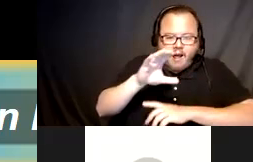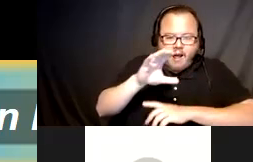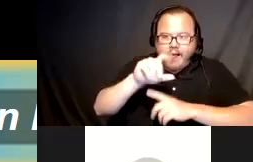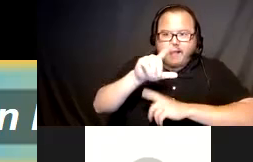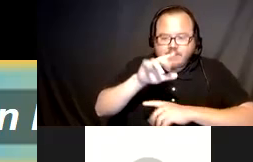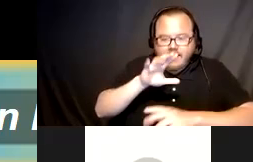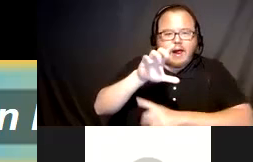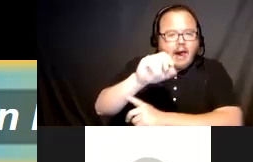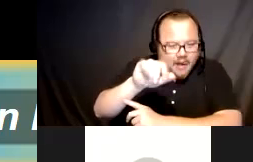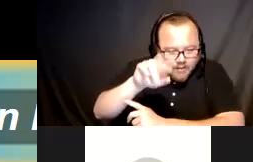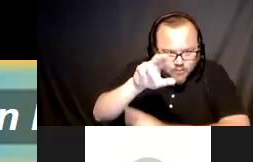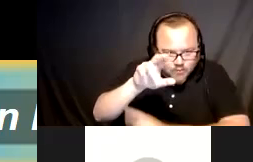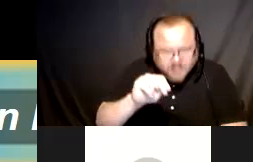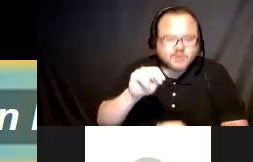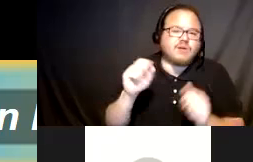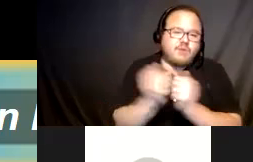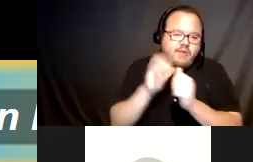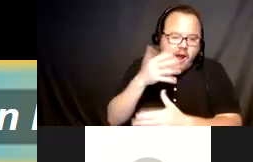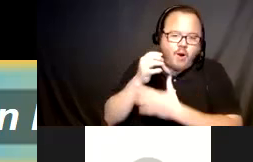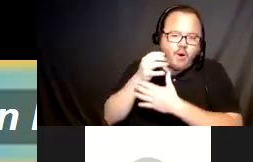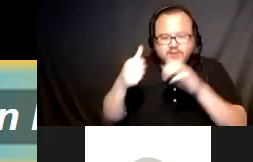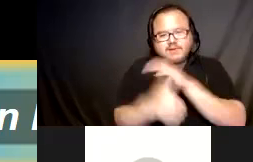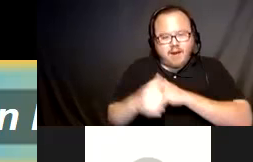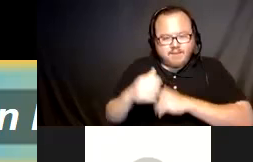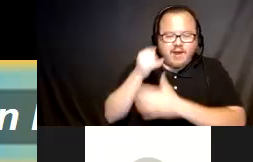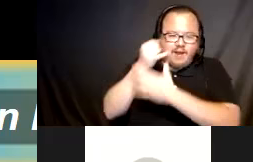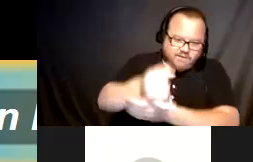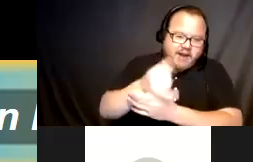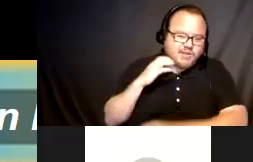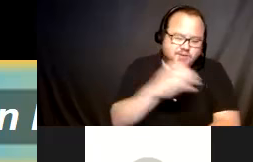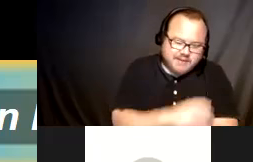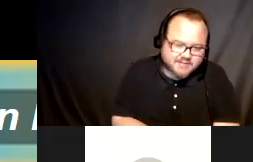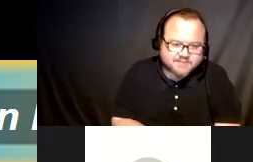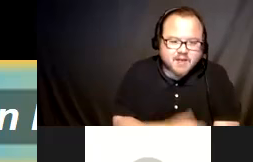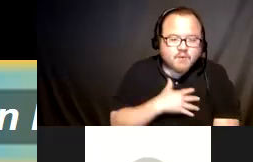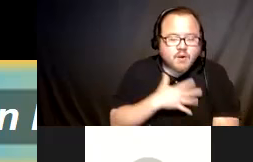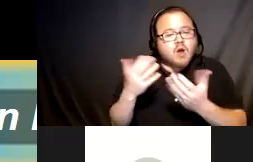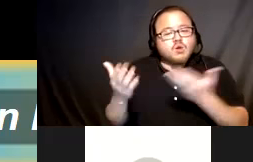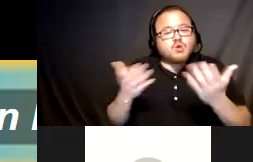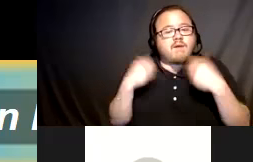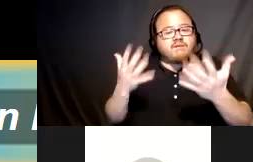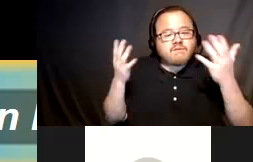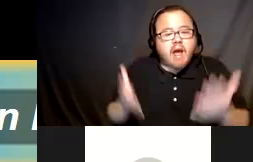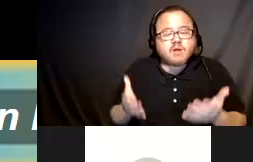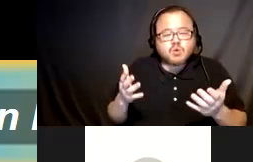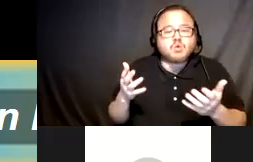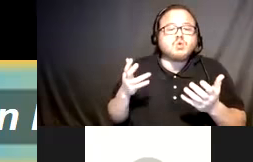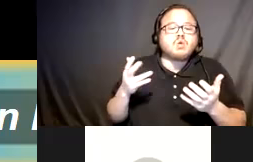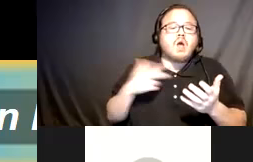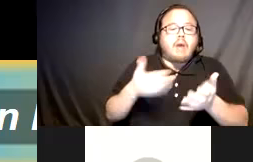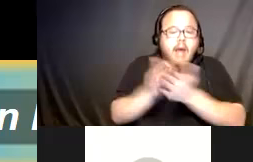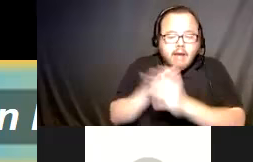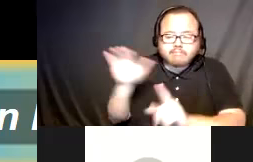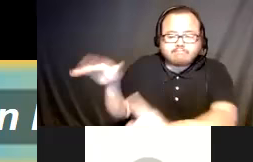collaboration with our intervention subcommittee. We also plan to identify service providers in the area and ask